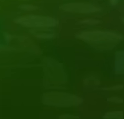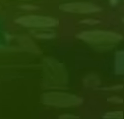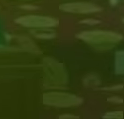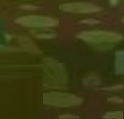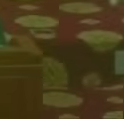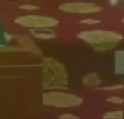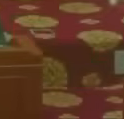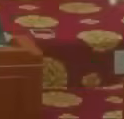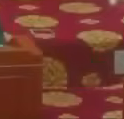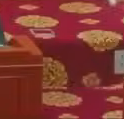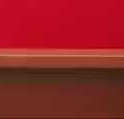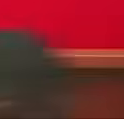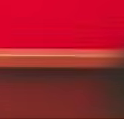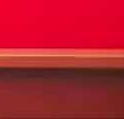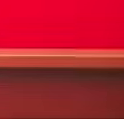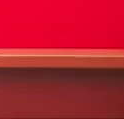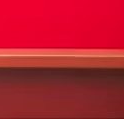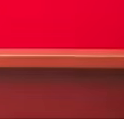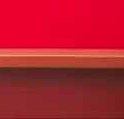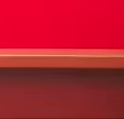Honorable members,